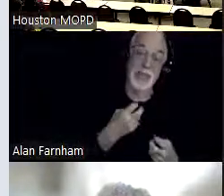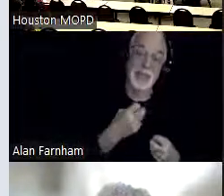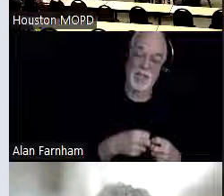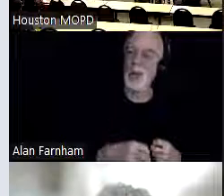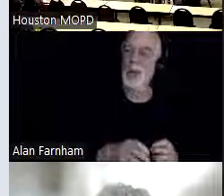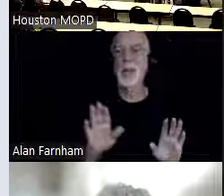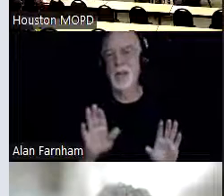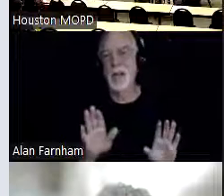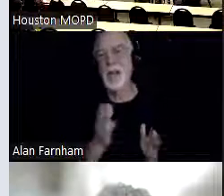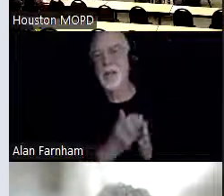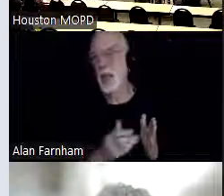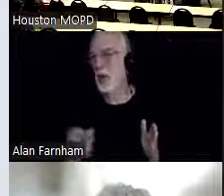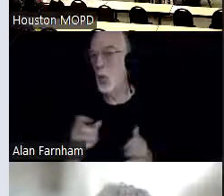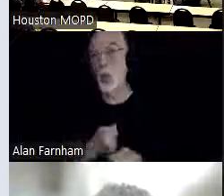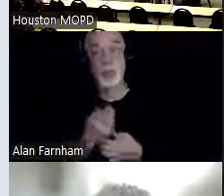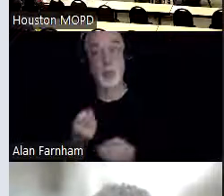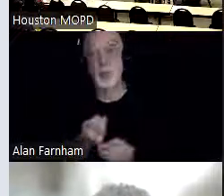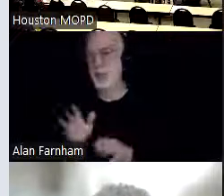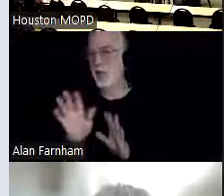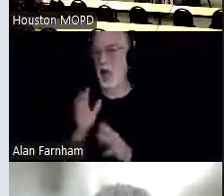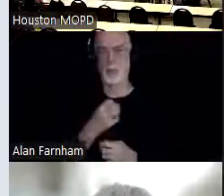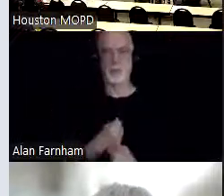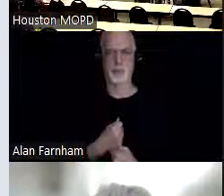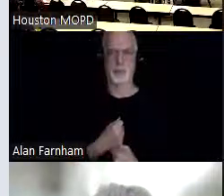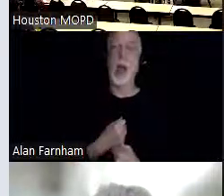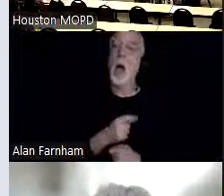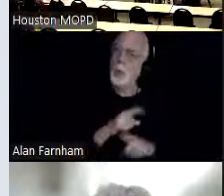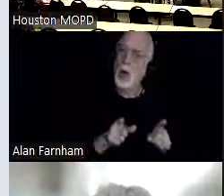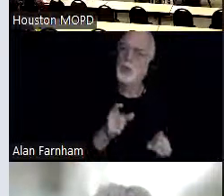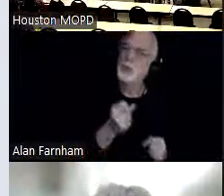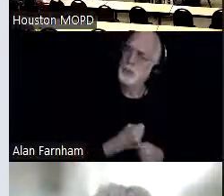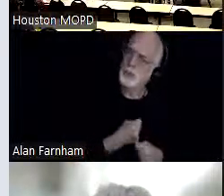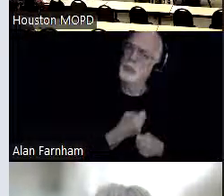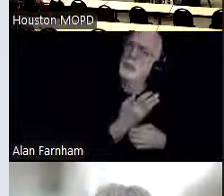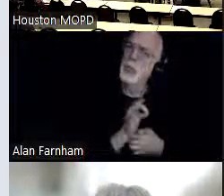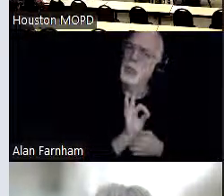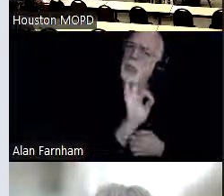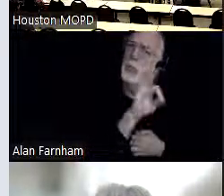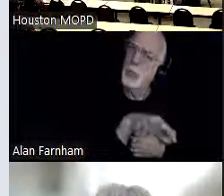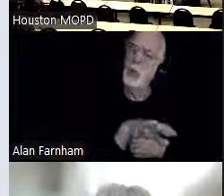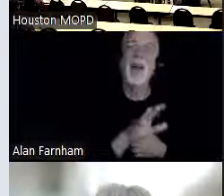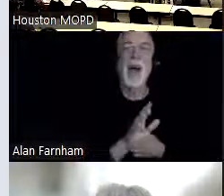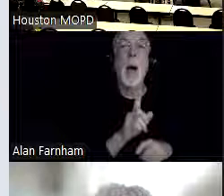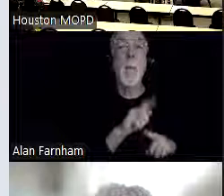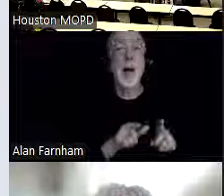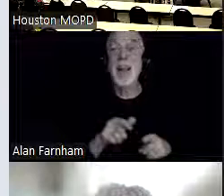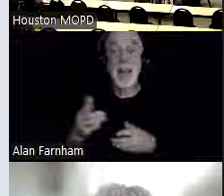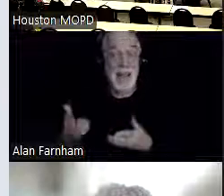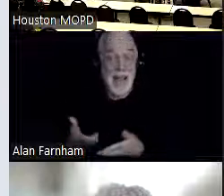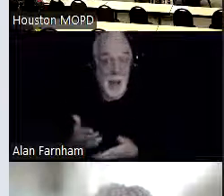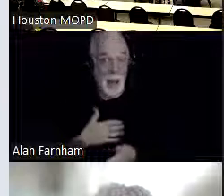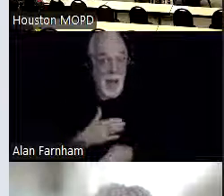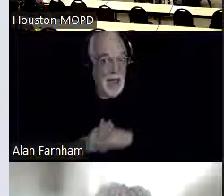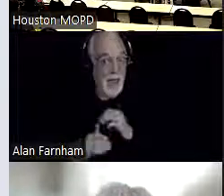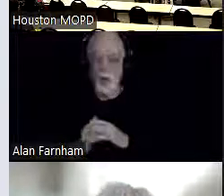everyone. But for those of you who can share a story, but share it in their space.